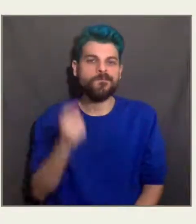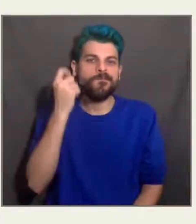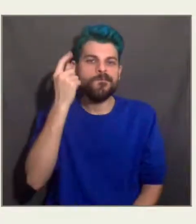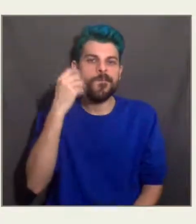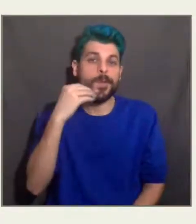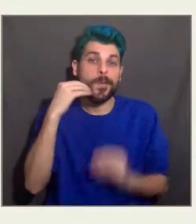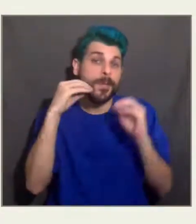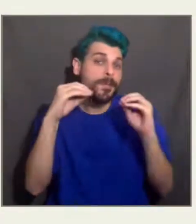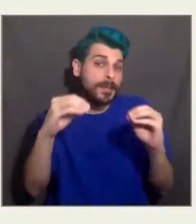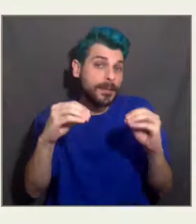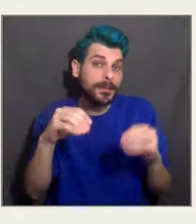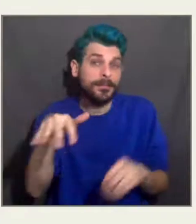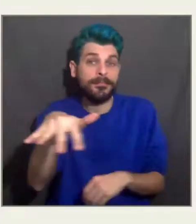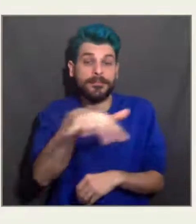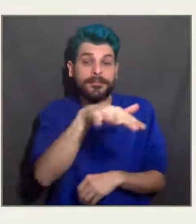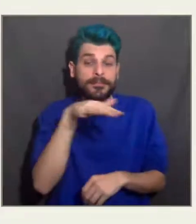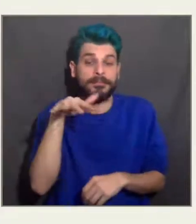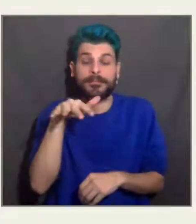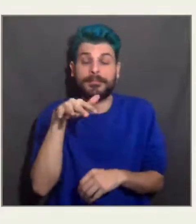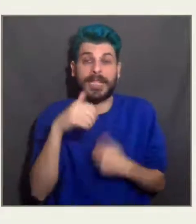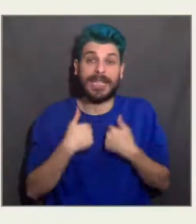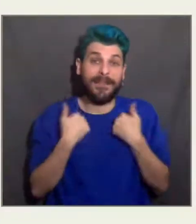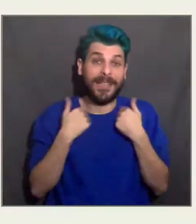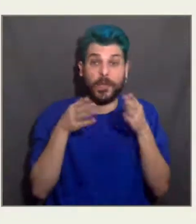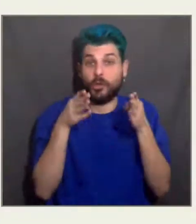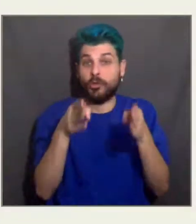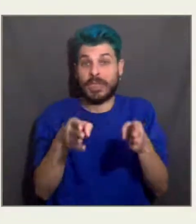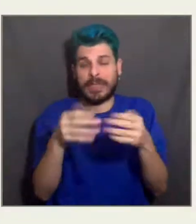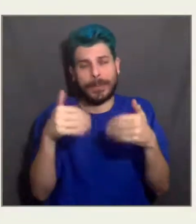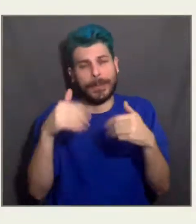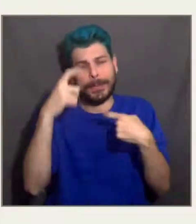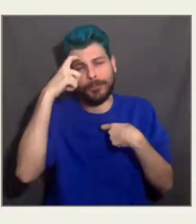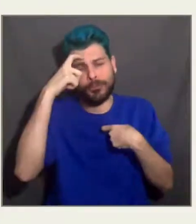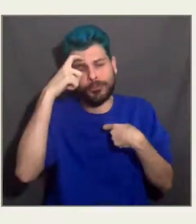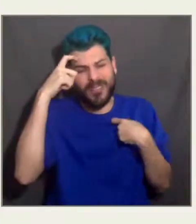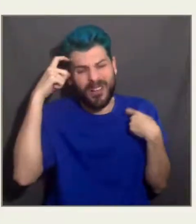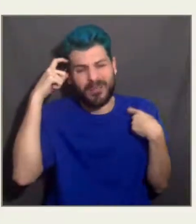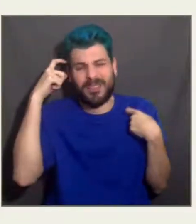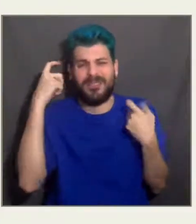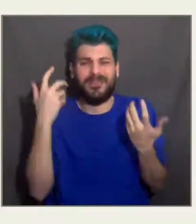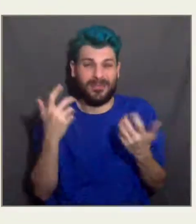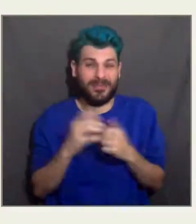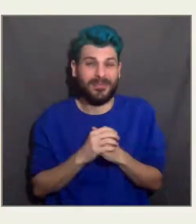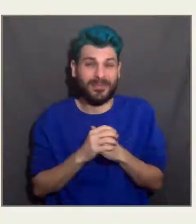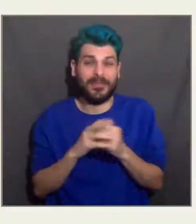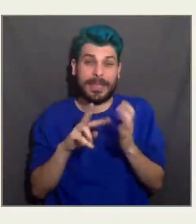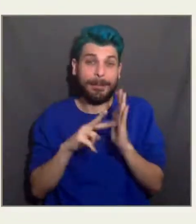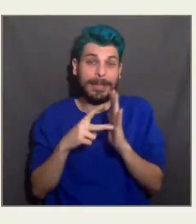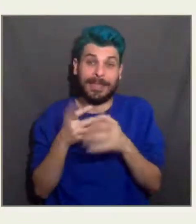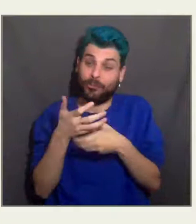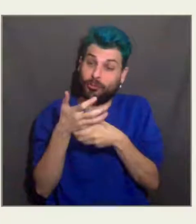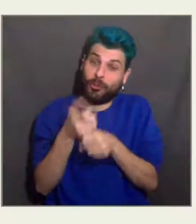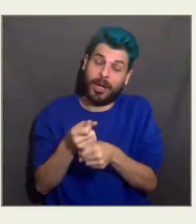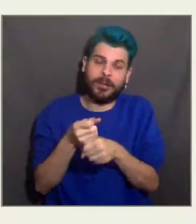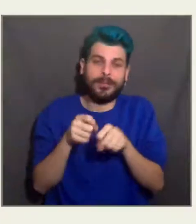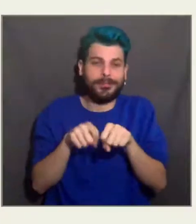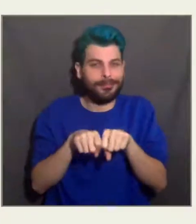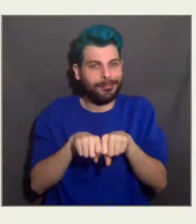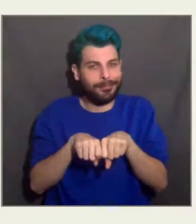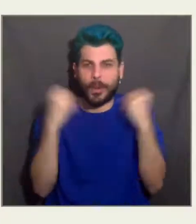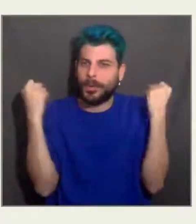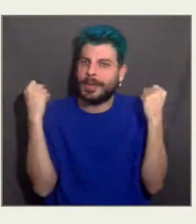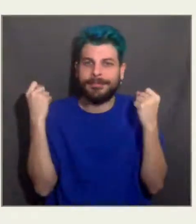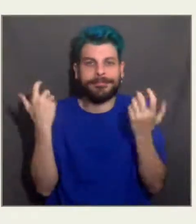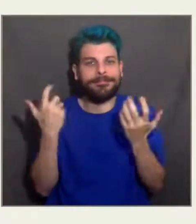of folks who live on the streets and a lot of distrust because this is where